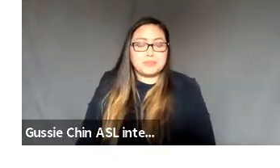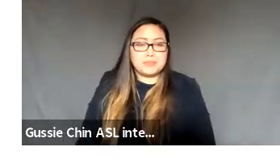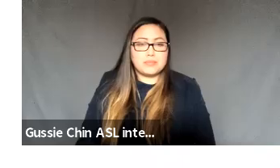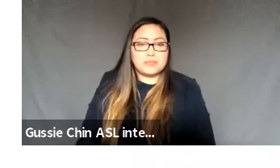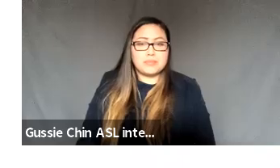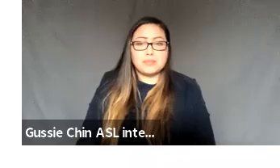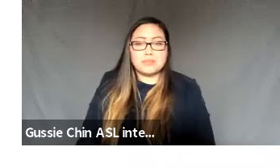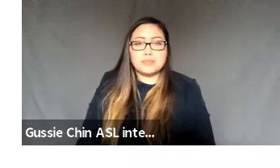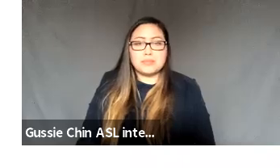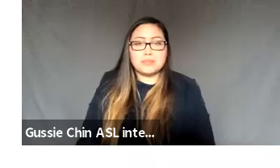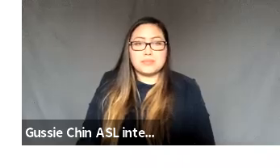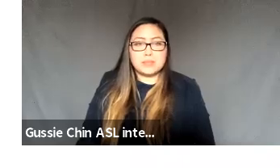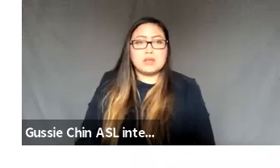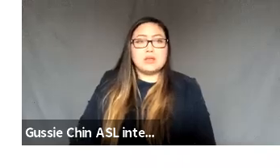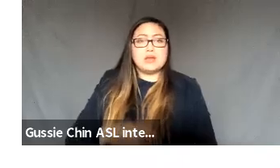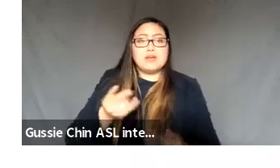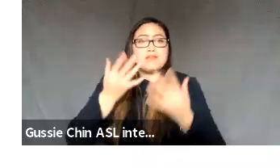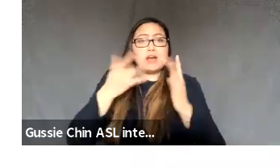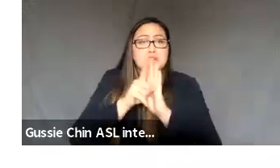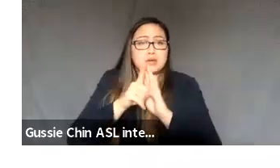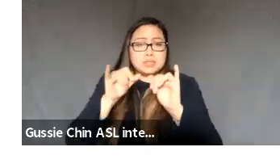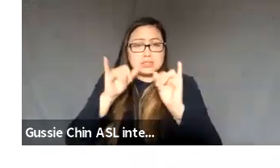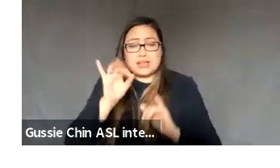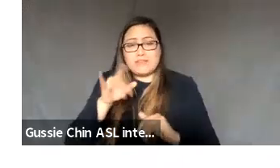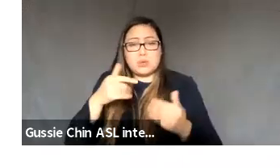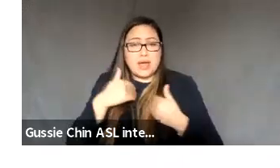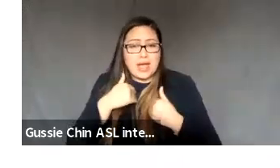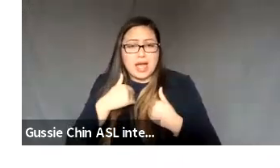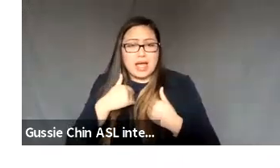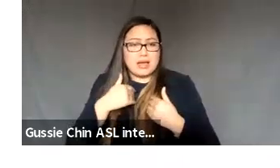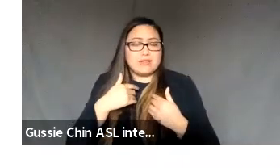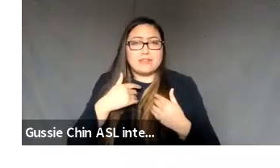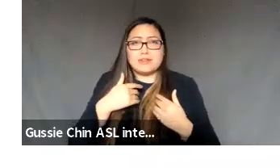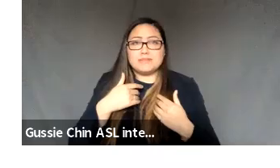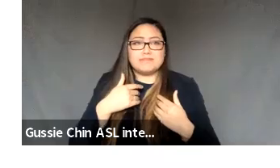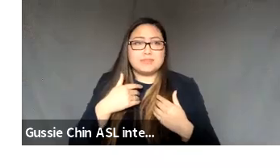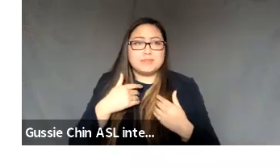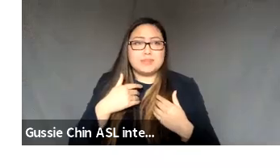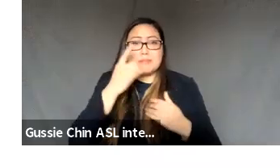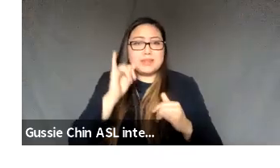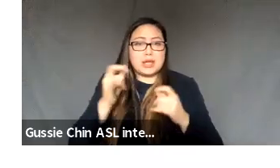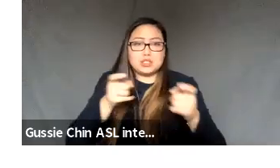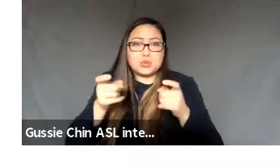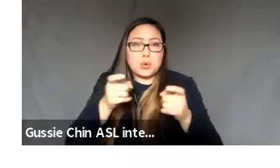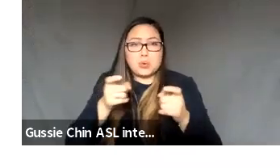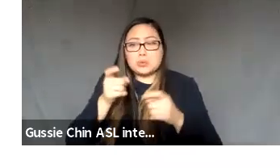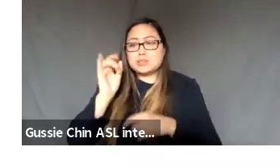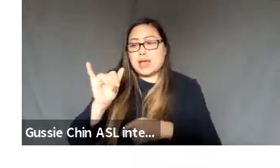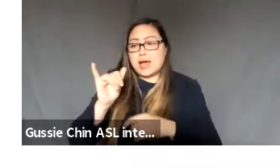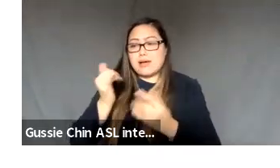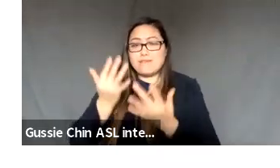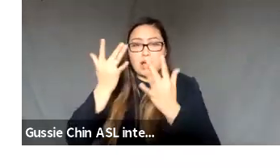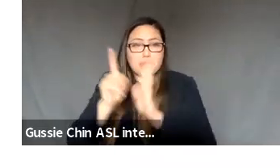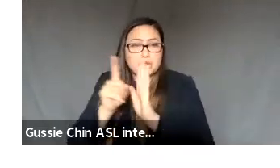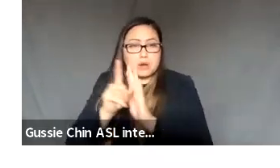and that is if you have an industry practice that maybe controls the use of that fire alarm system,